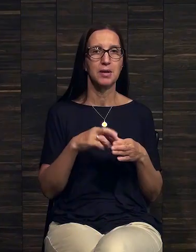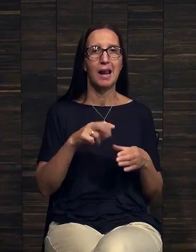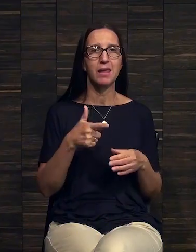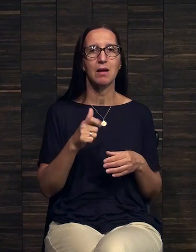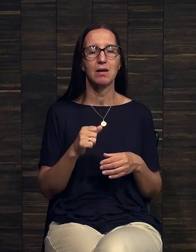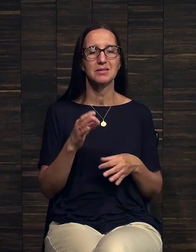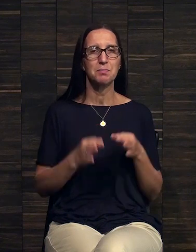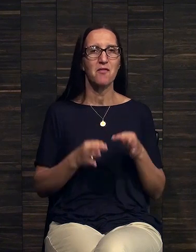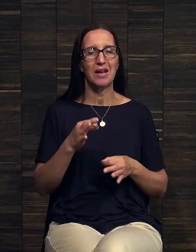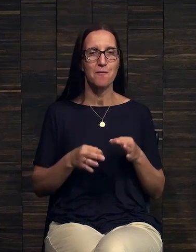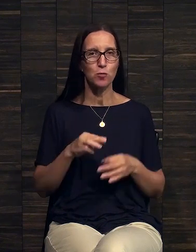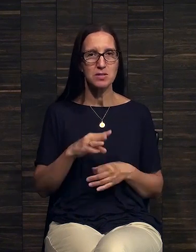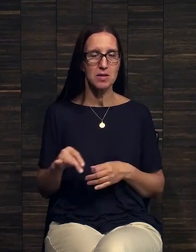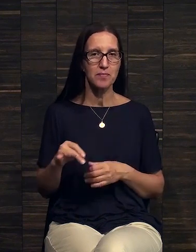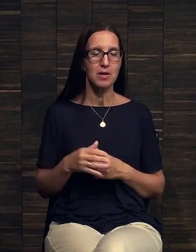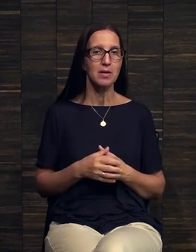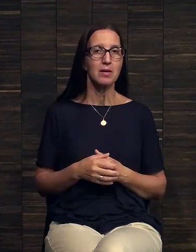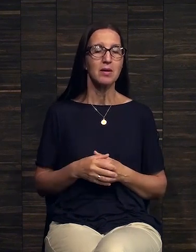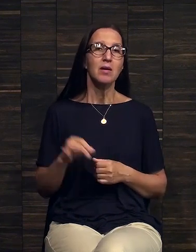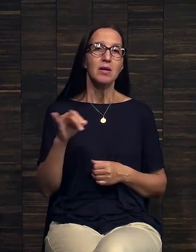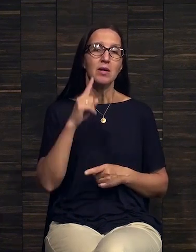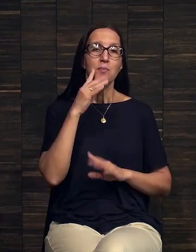the famous Justice League